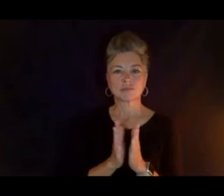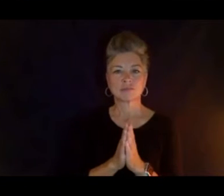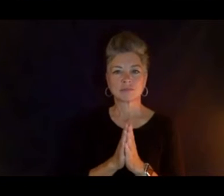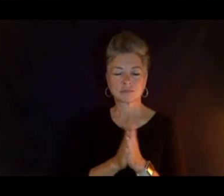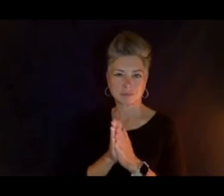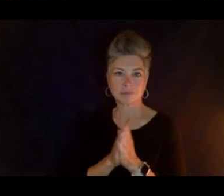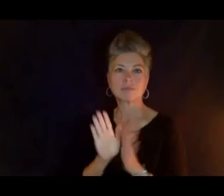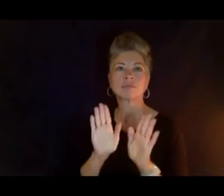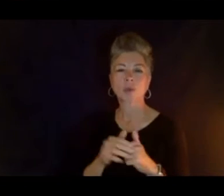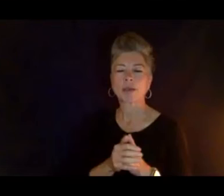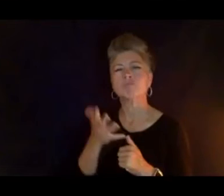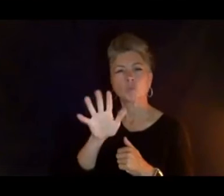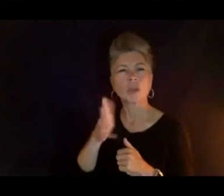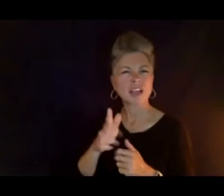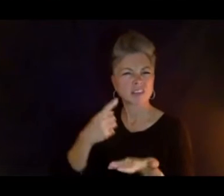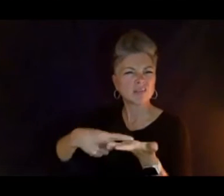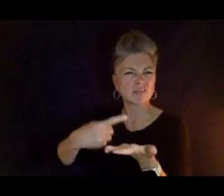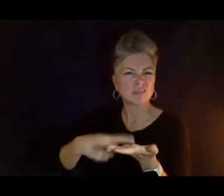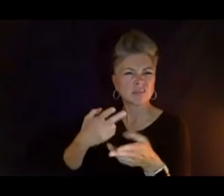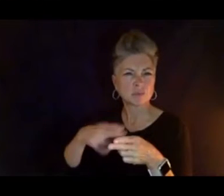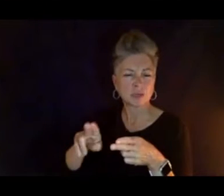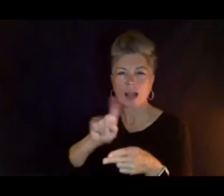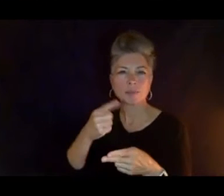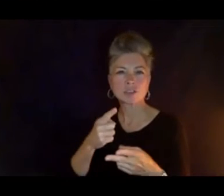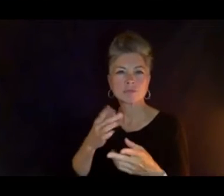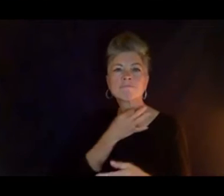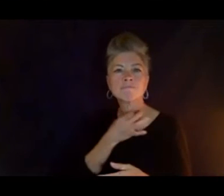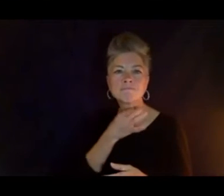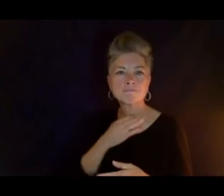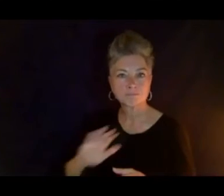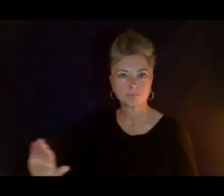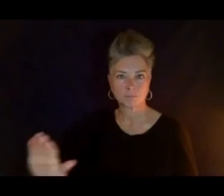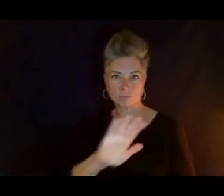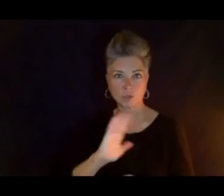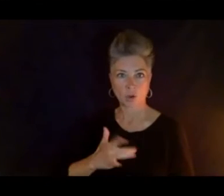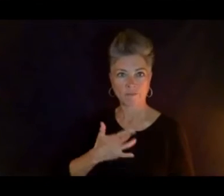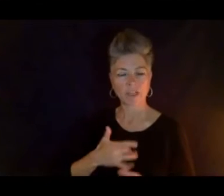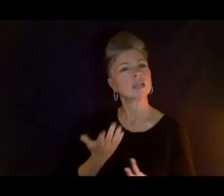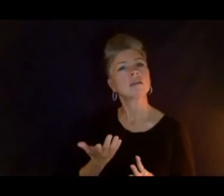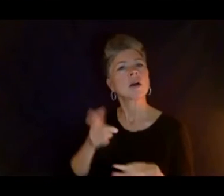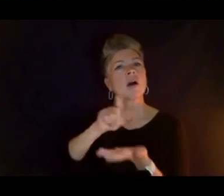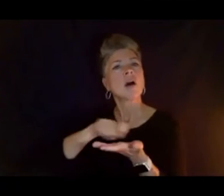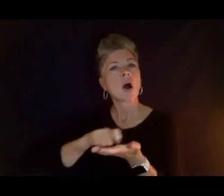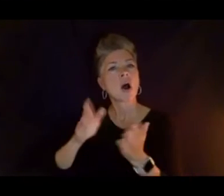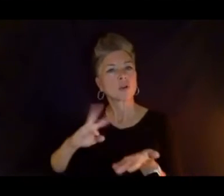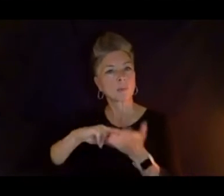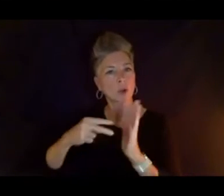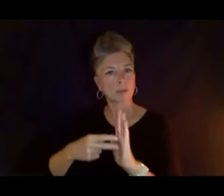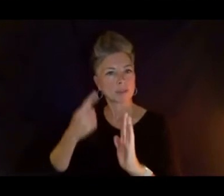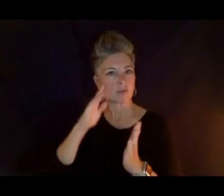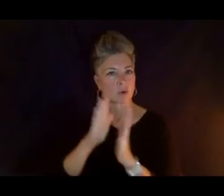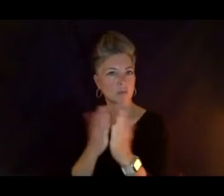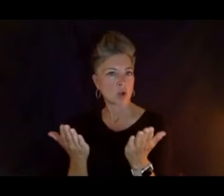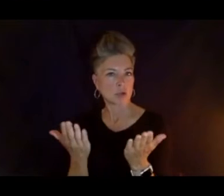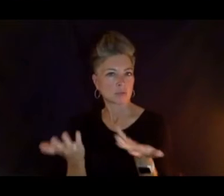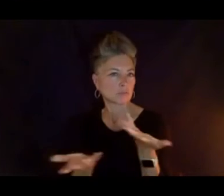So we kind of touched on this, but I guess I just want to get the general group feeling. What do you think was the author's purpose in writing the book? Why do you think Janet